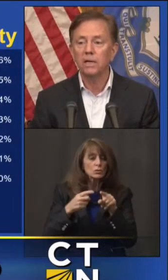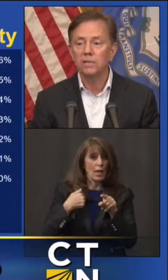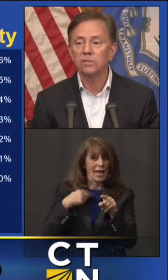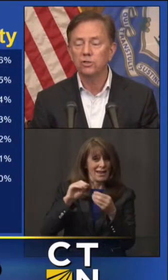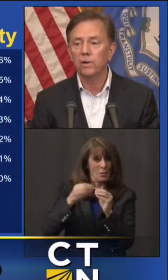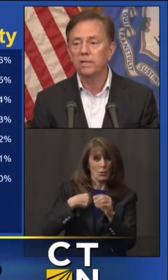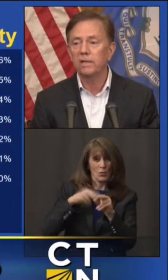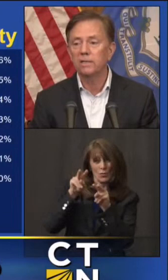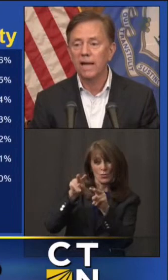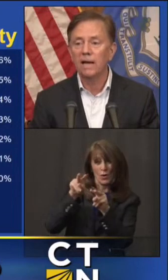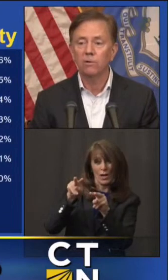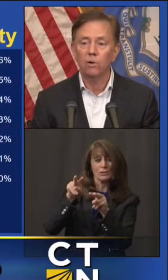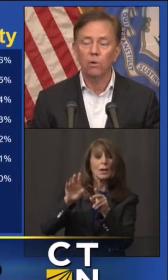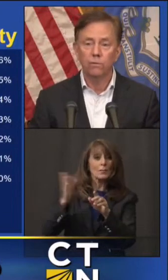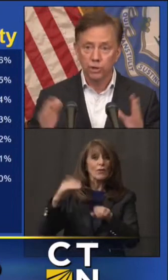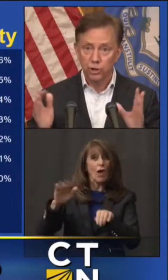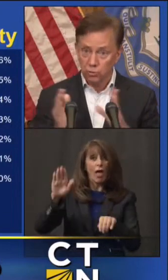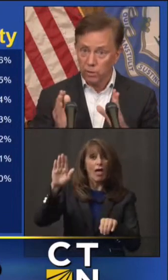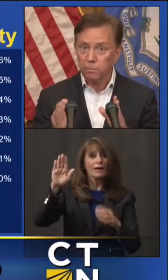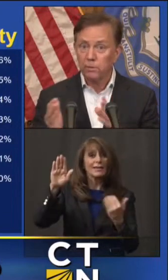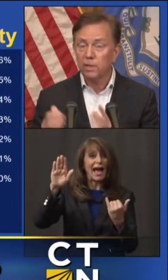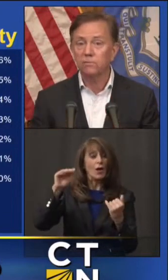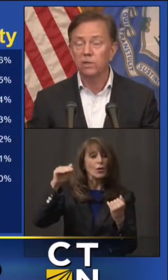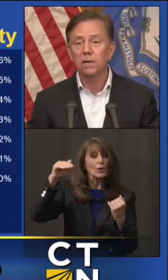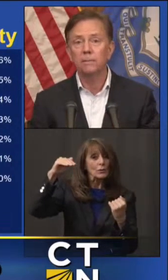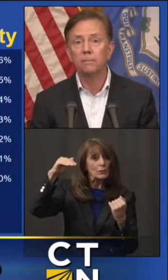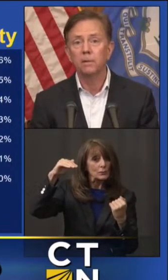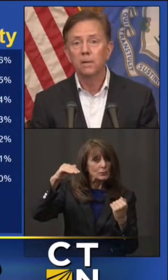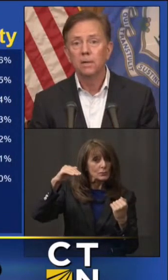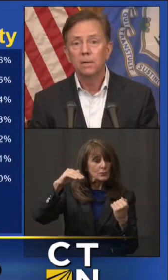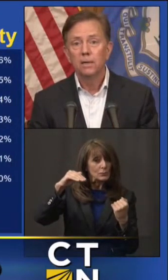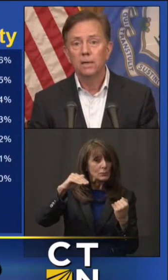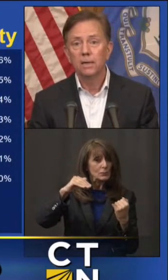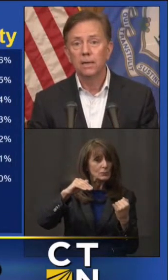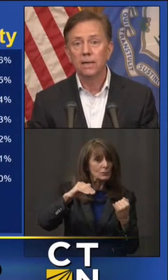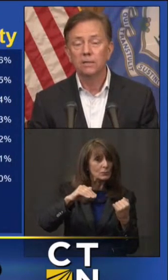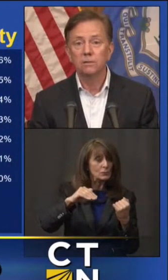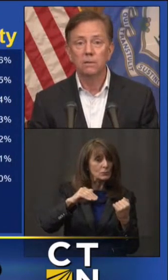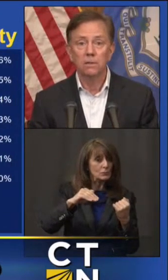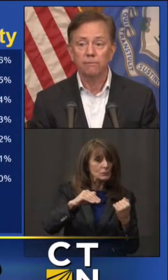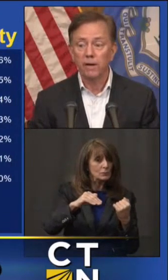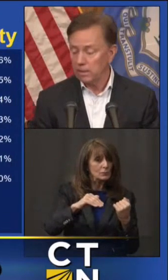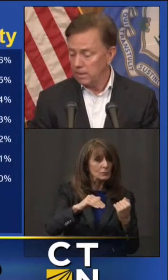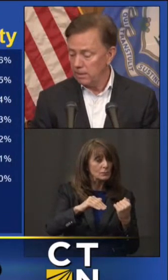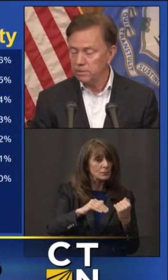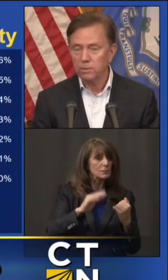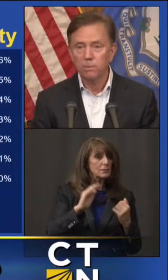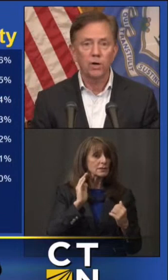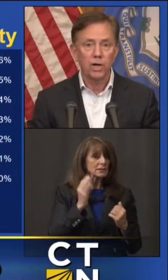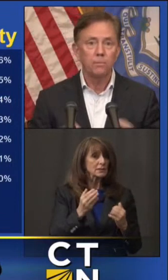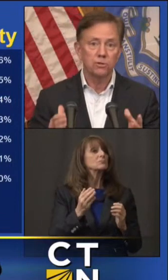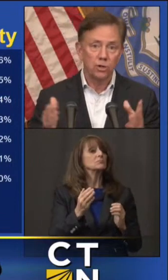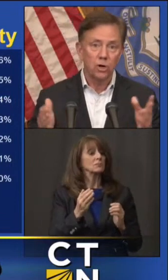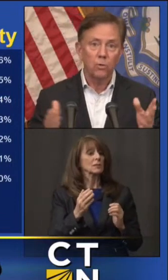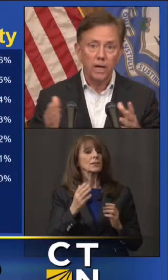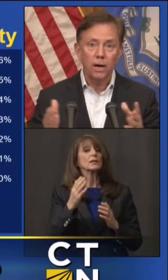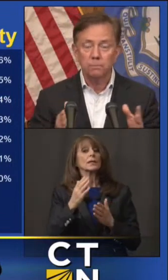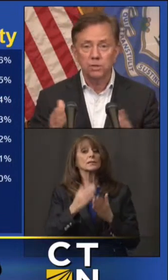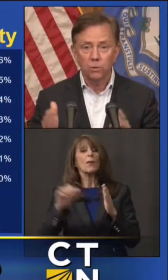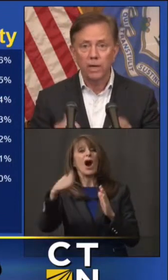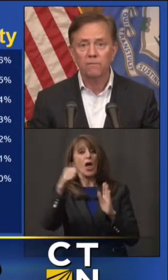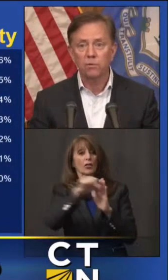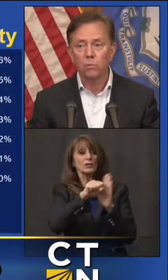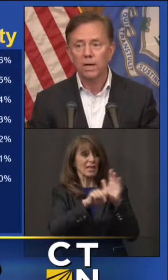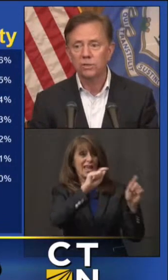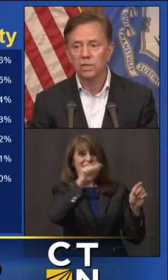It is trending down over a short period of time. And frankly, some of our neighbors are going up, so